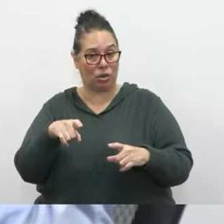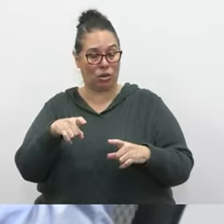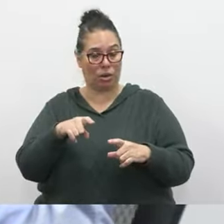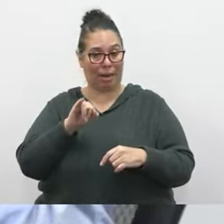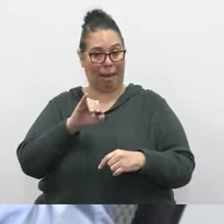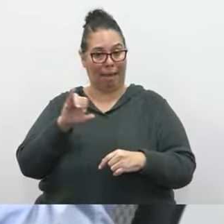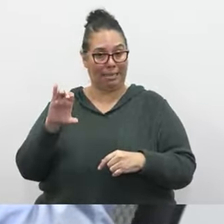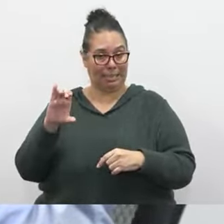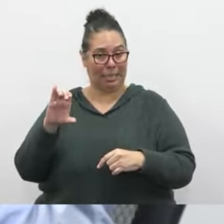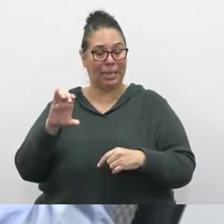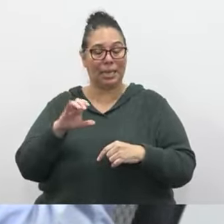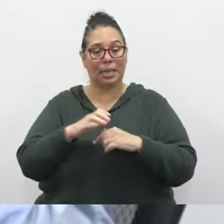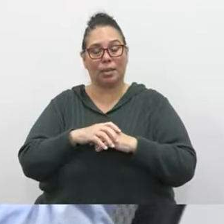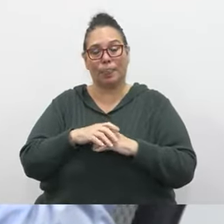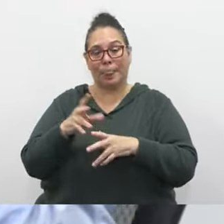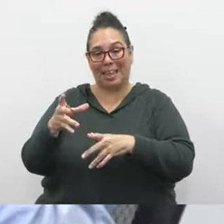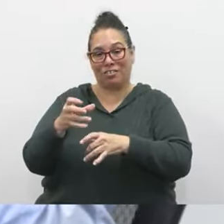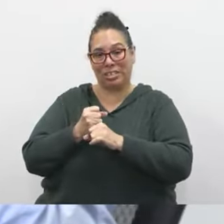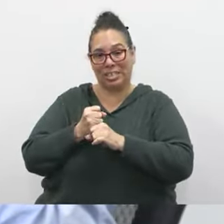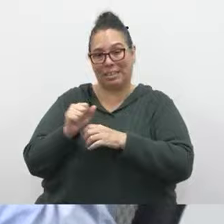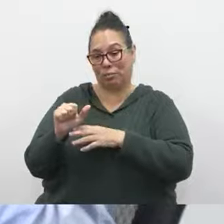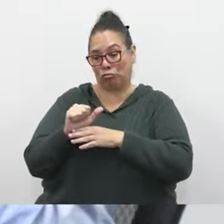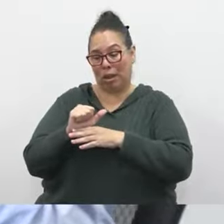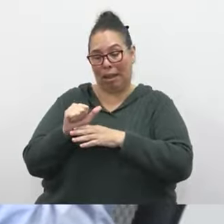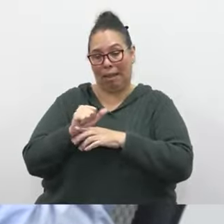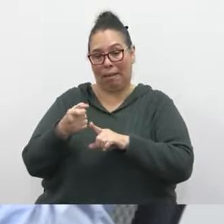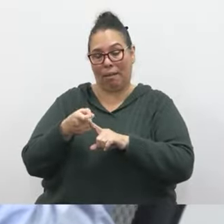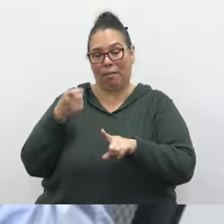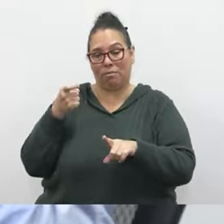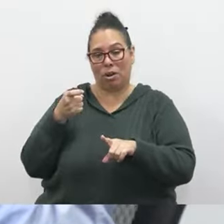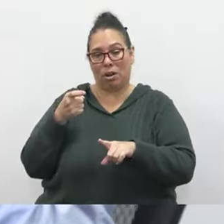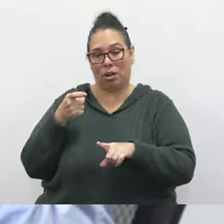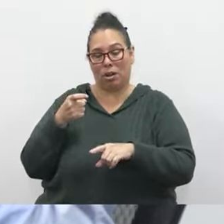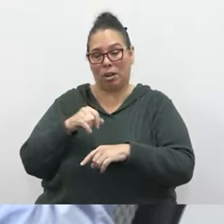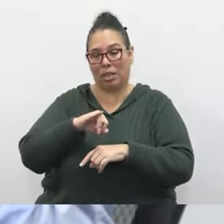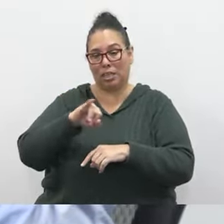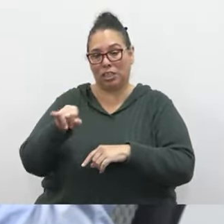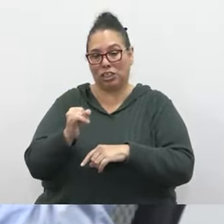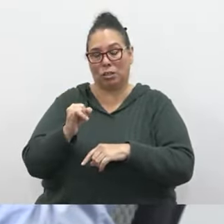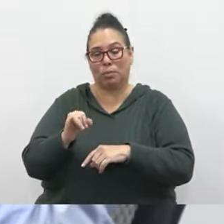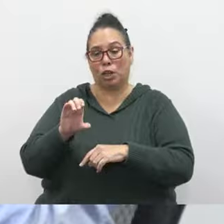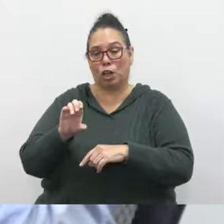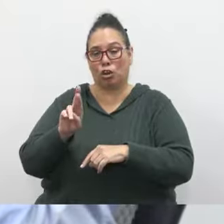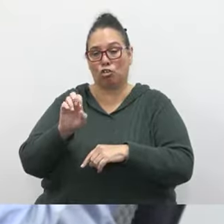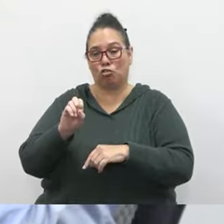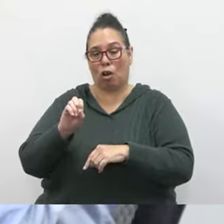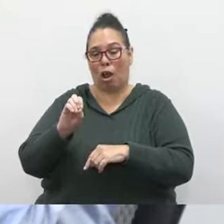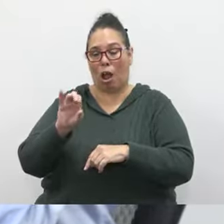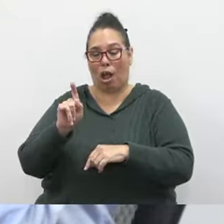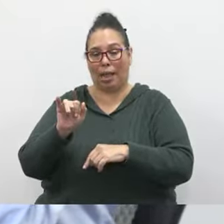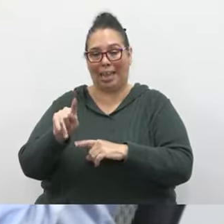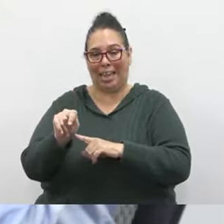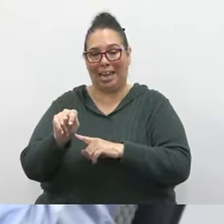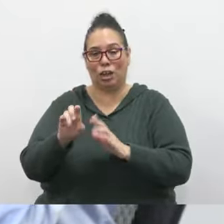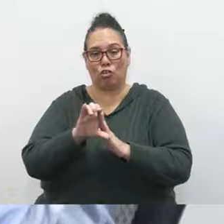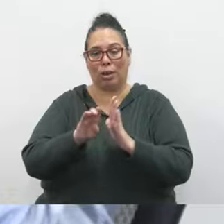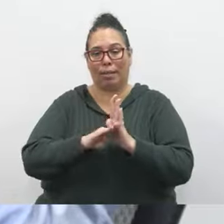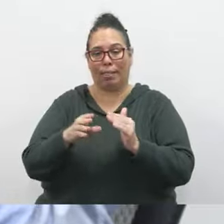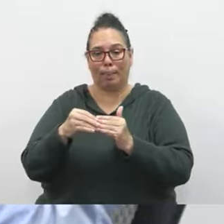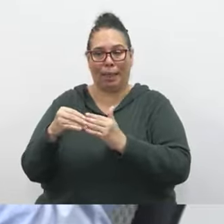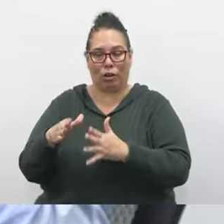is that they actually received some training from Jen Crockett and our curriculum leader, and